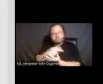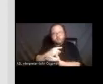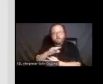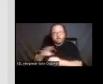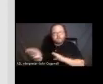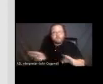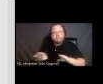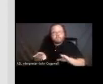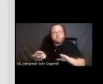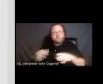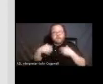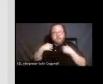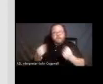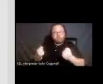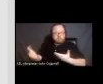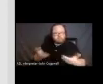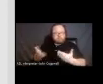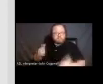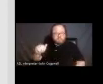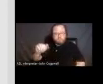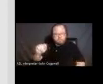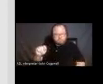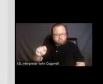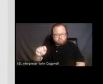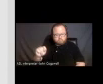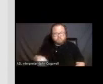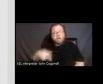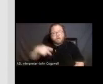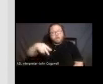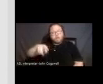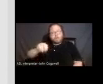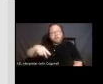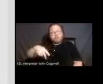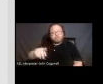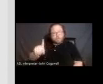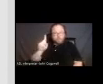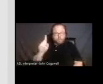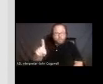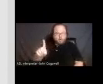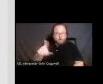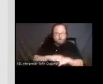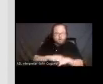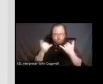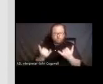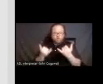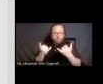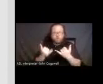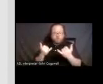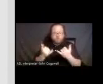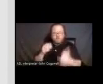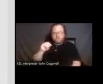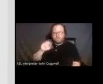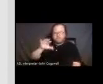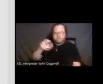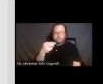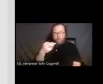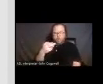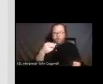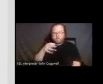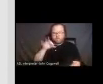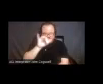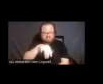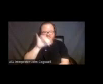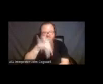Services Act, which is Proposition 1 on the current March ballot. So not that far away, I think March 5th